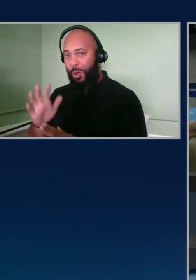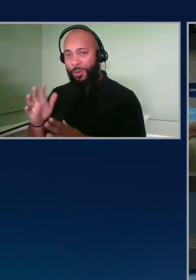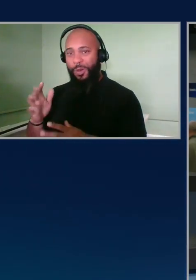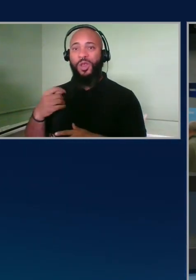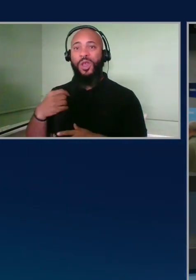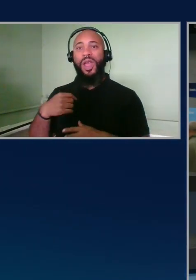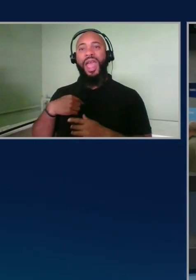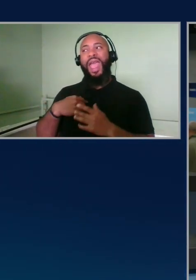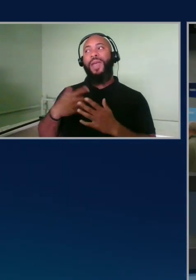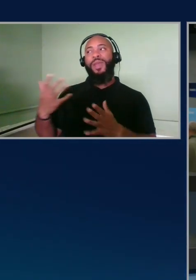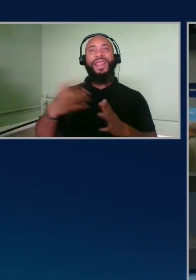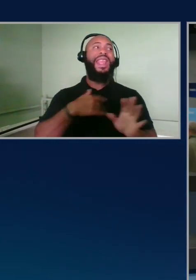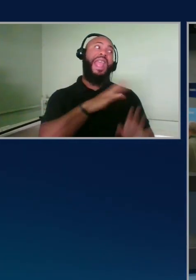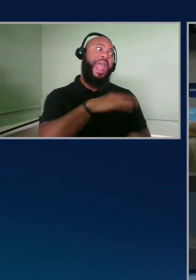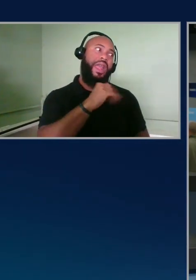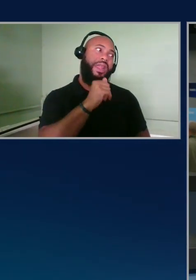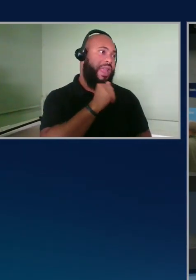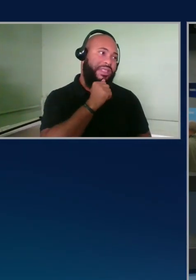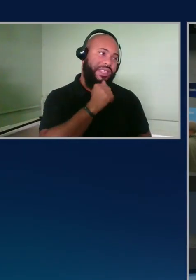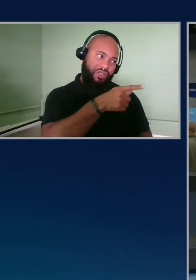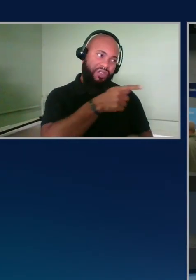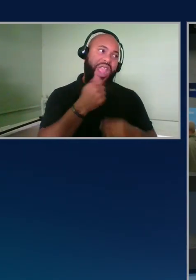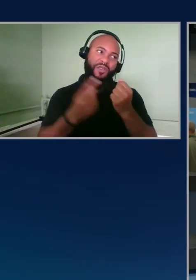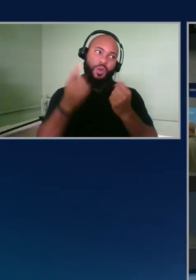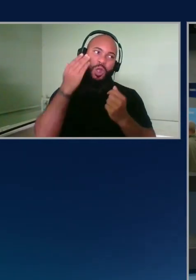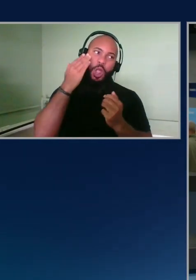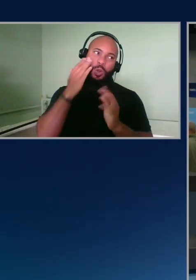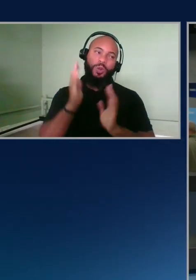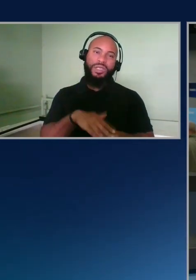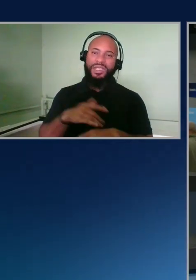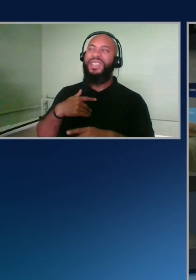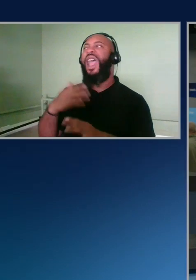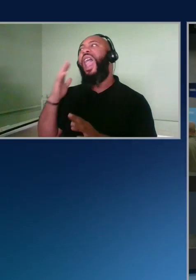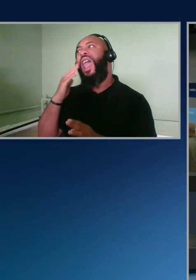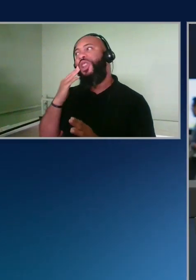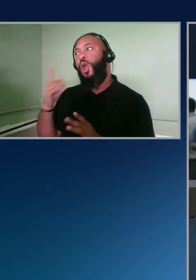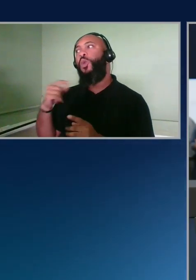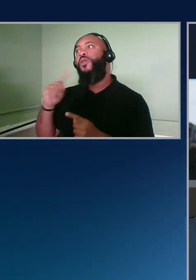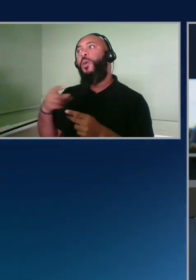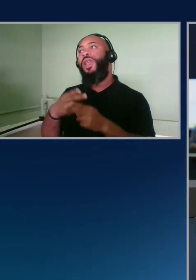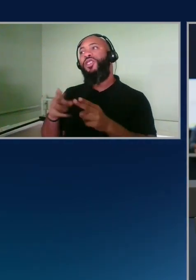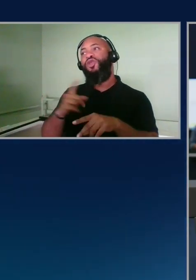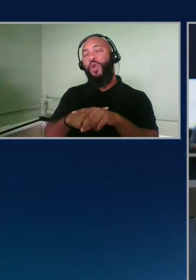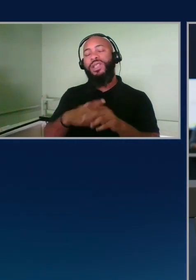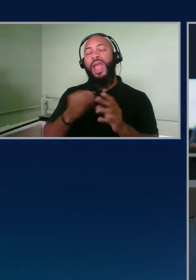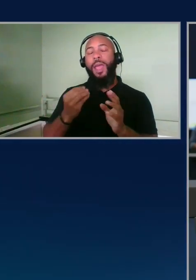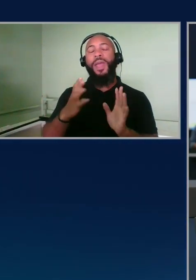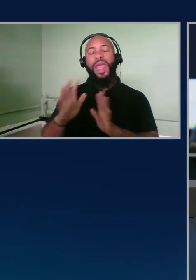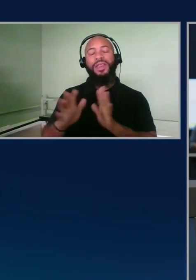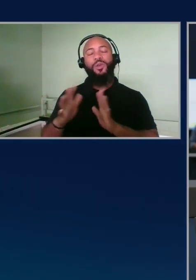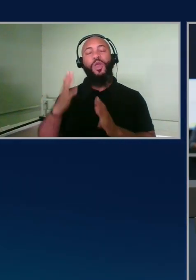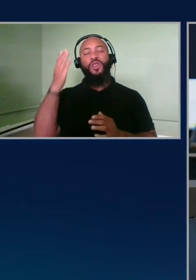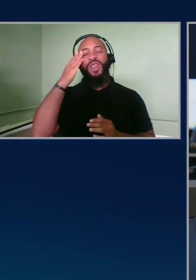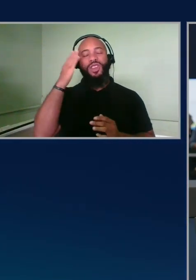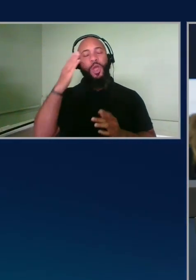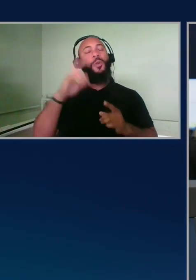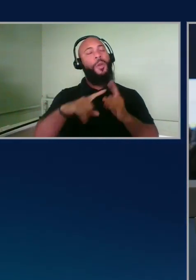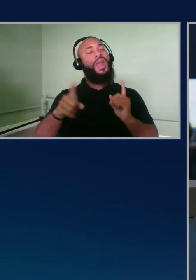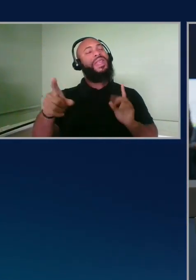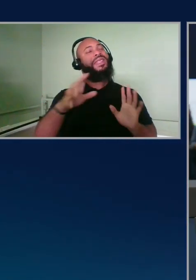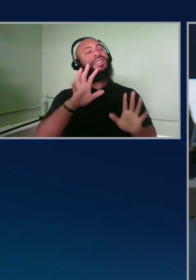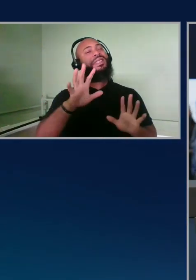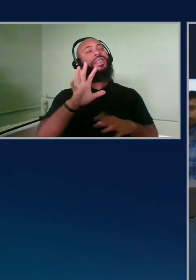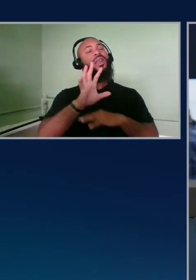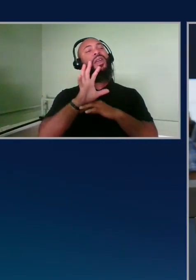short time. And we already know that. It's cultivated. That's what I'm sending out. I